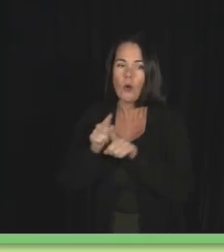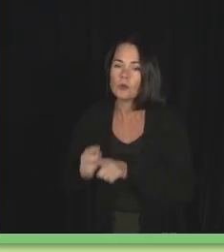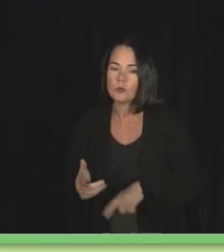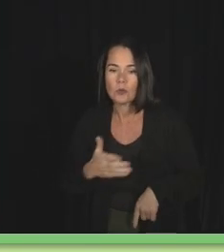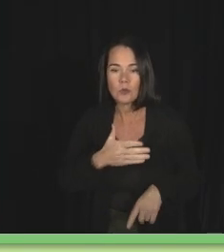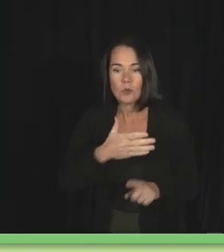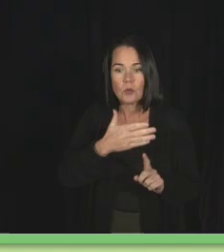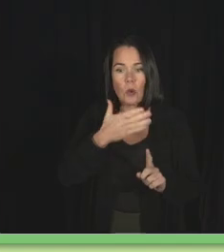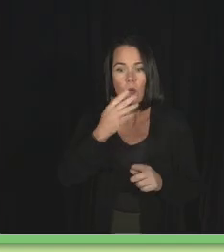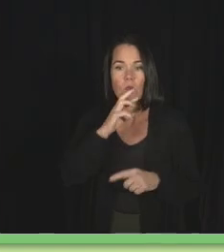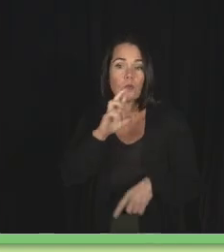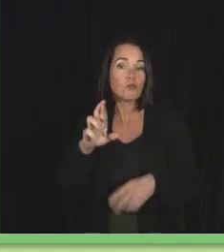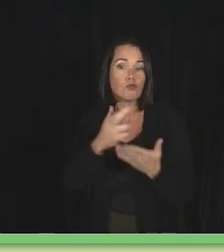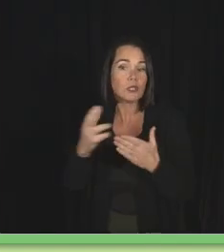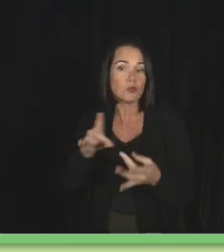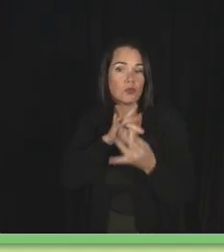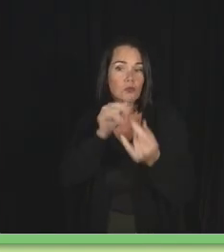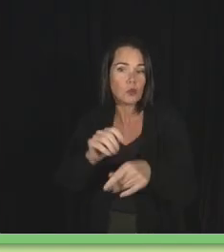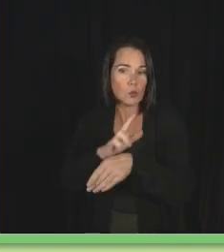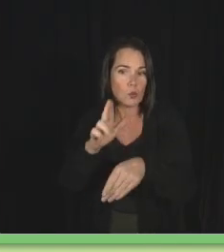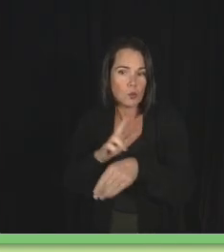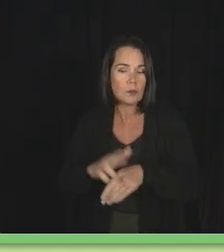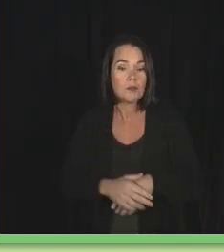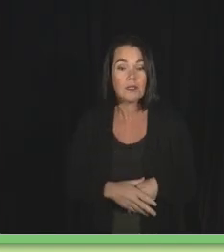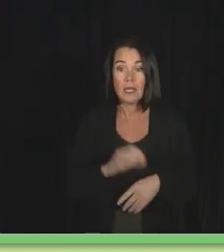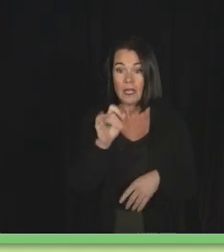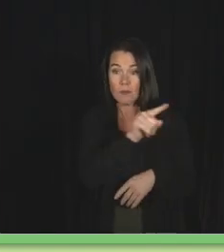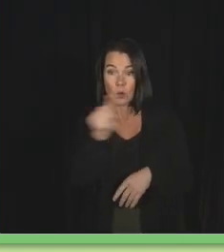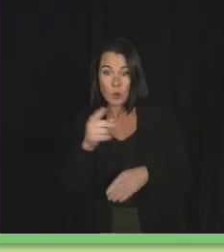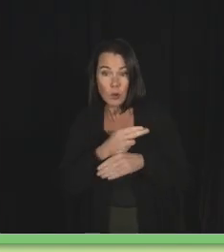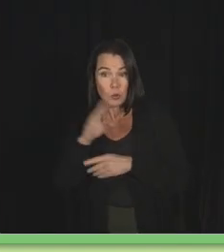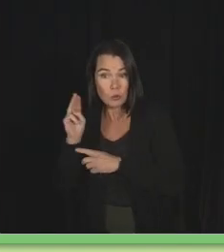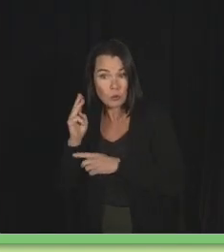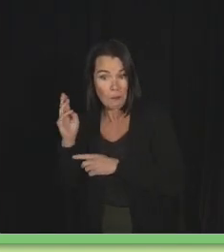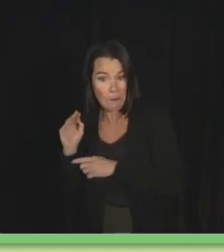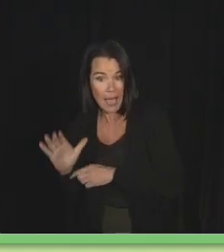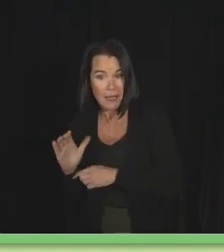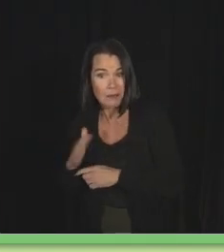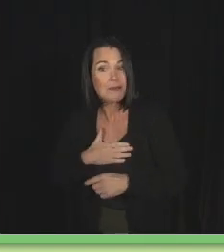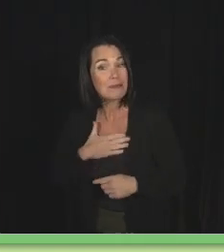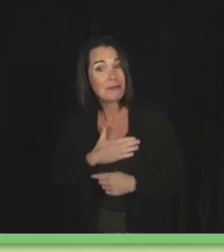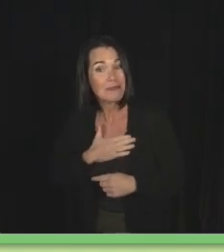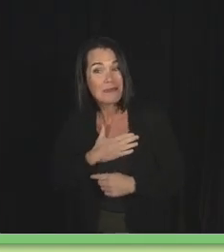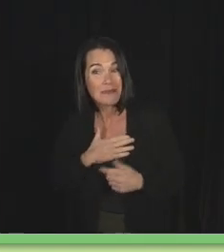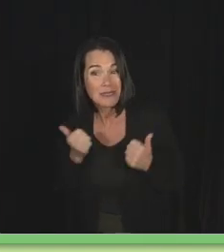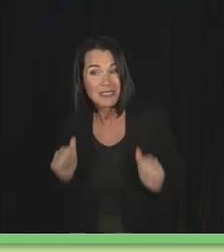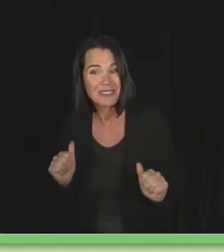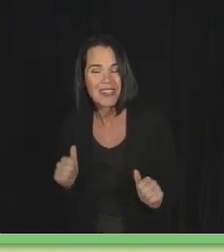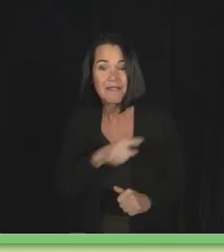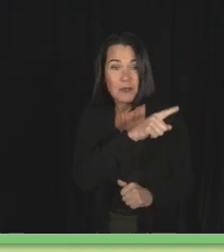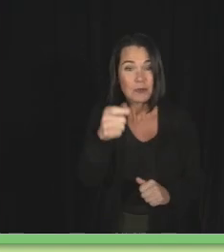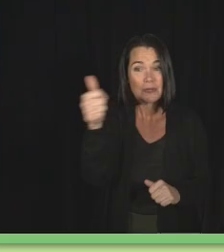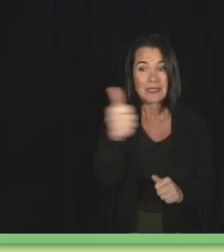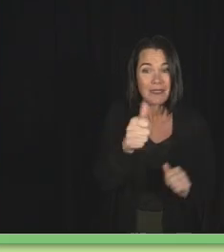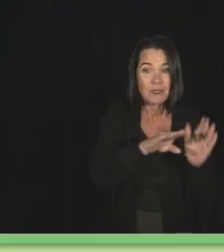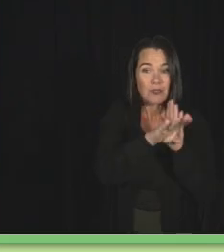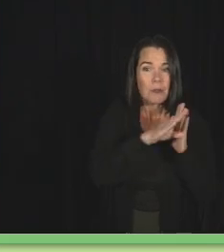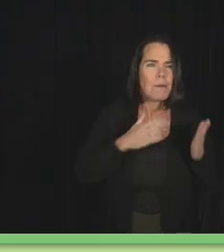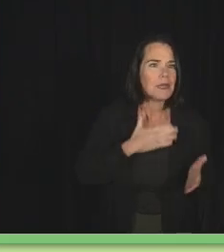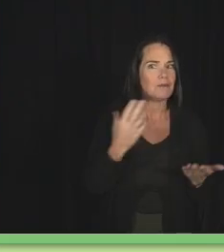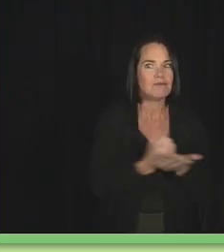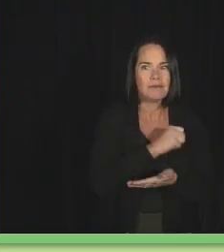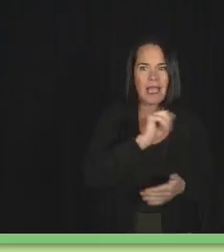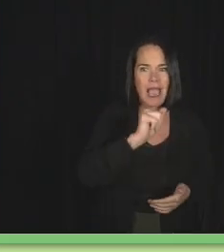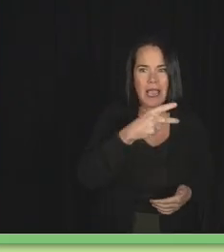So to wrap it up, if you're using Mac, please try it out. And if you're a developer, please use the APIs available